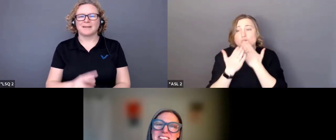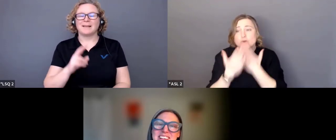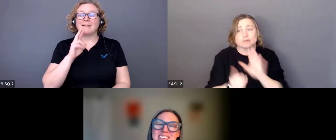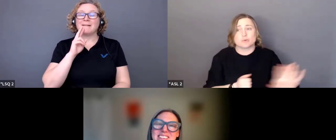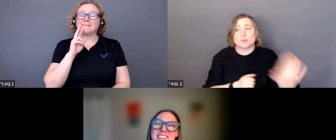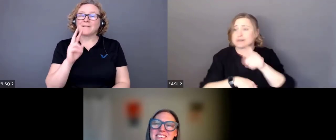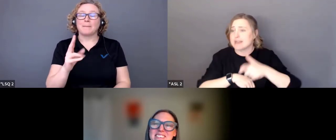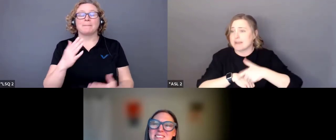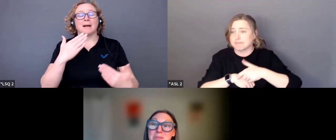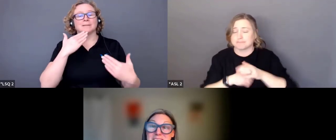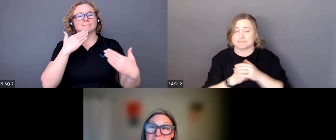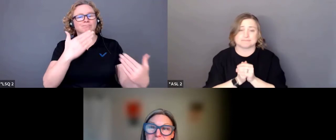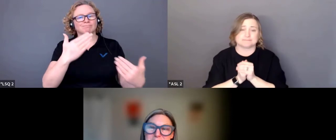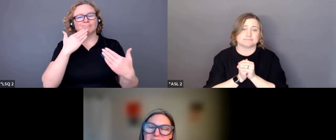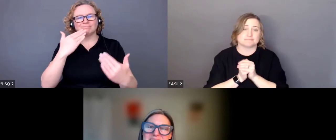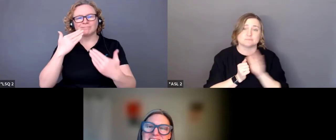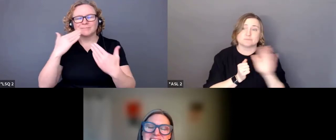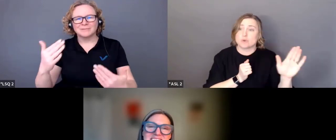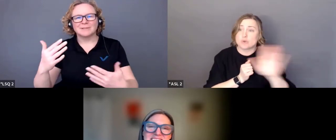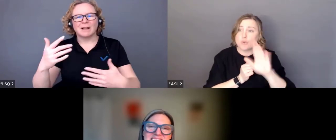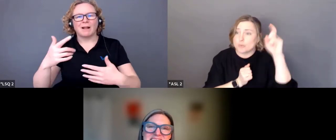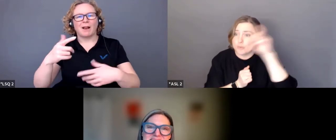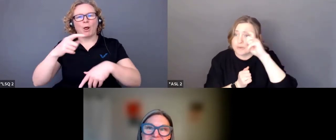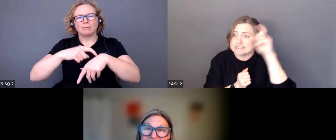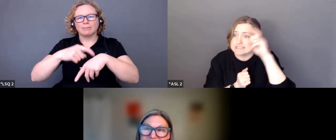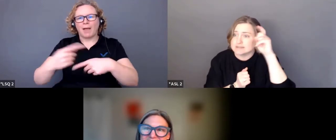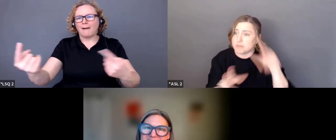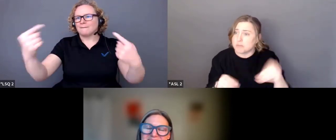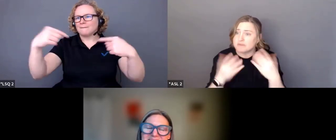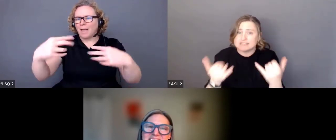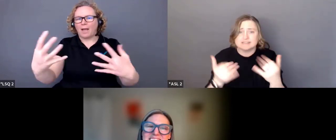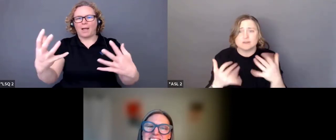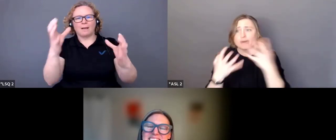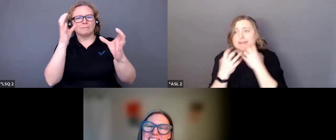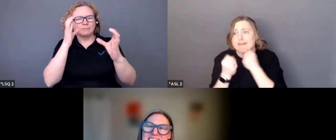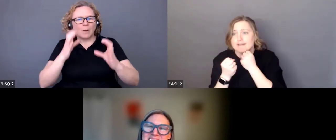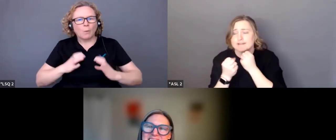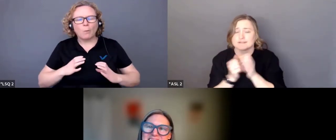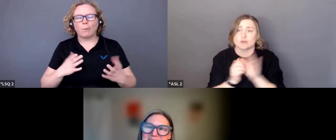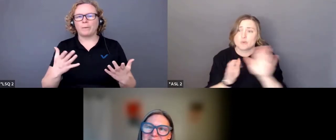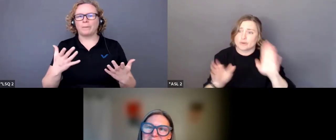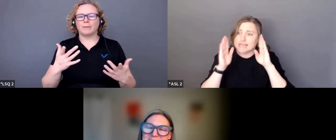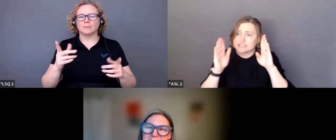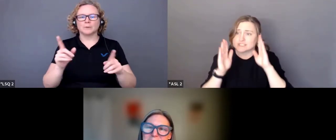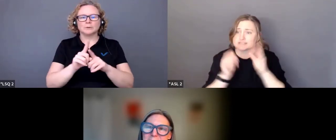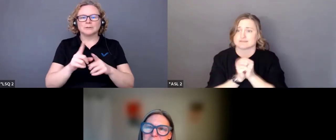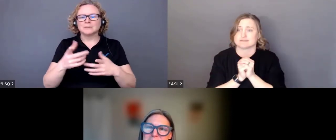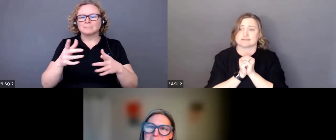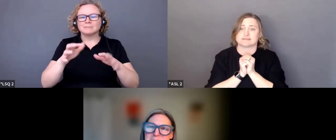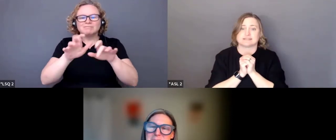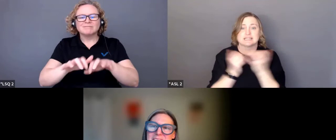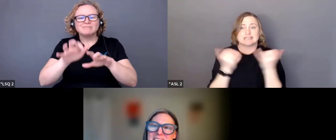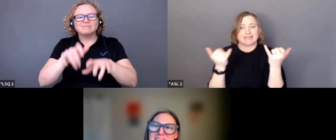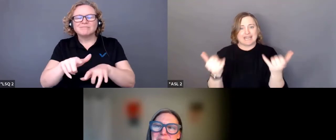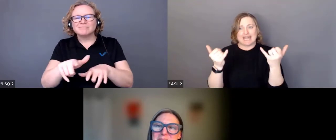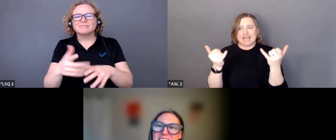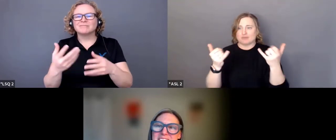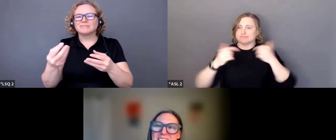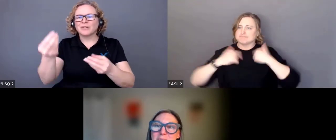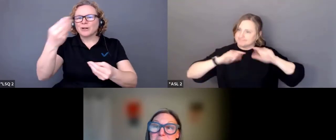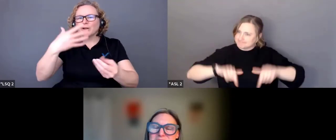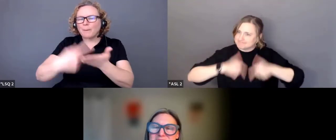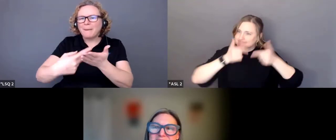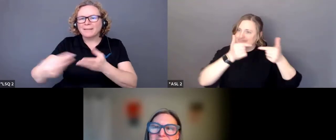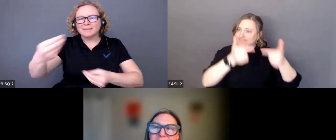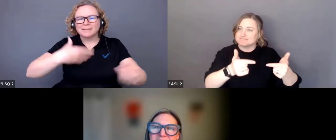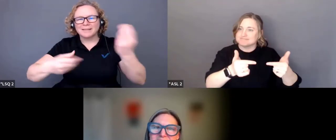time, your attention, the wisdom you brought to the session today, the care. And now I am happy to turn it back to